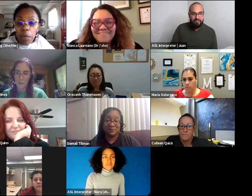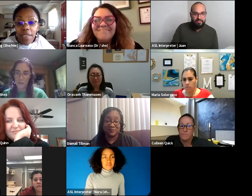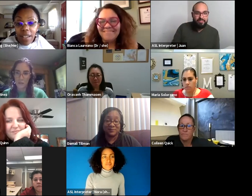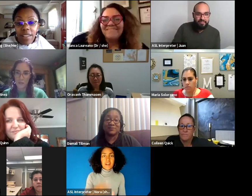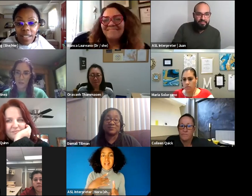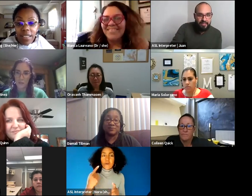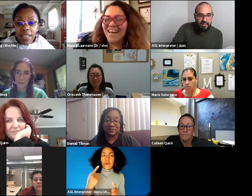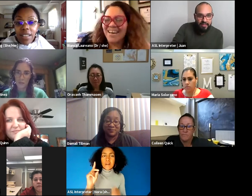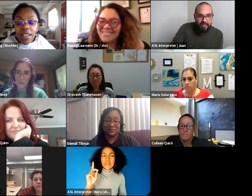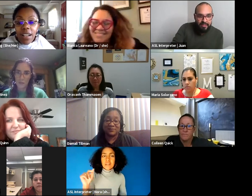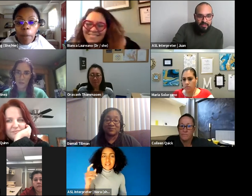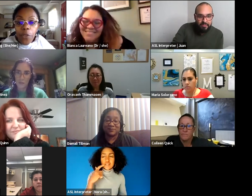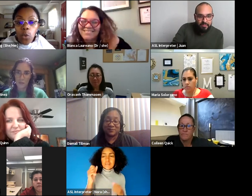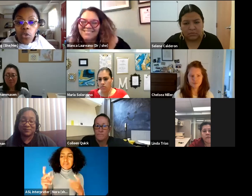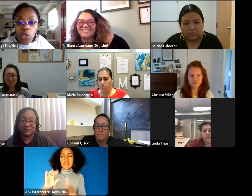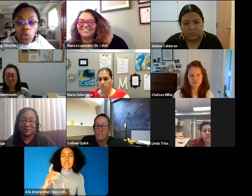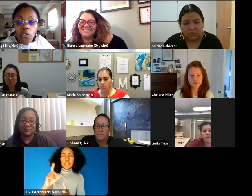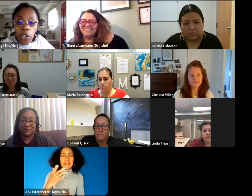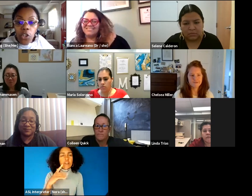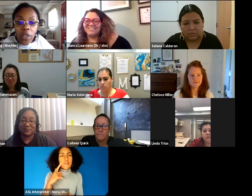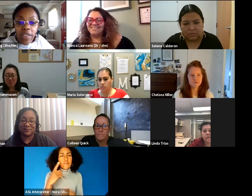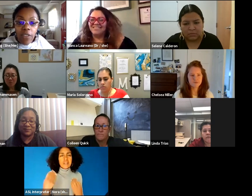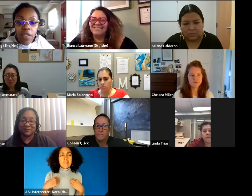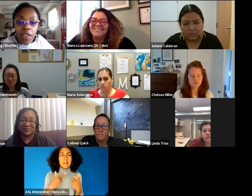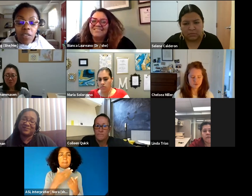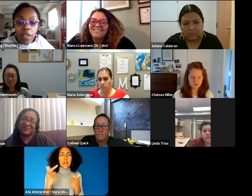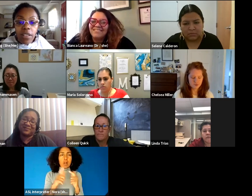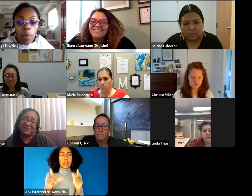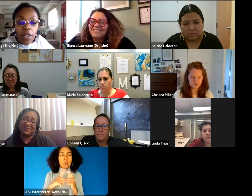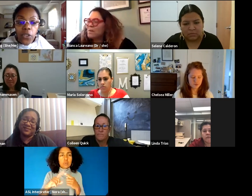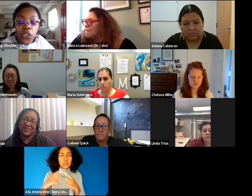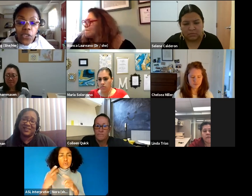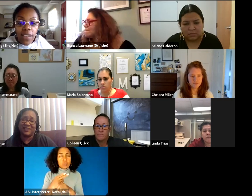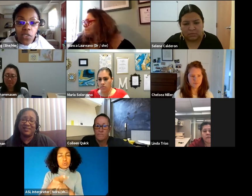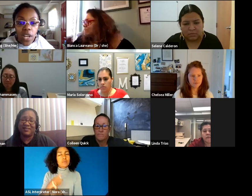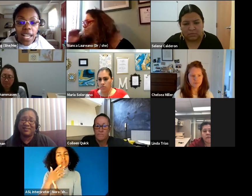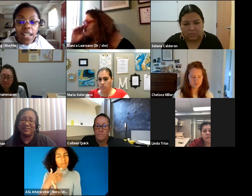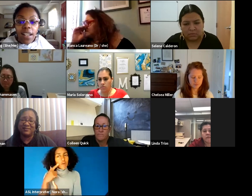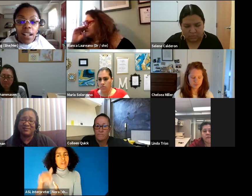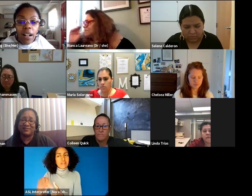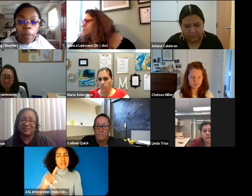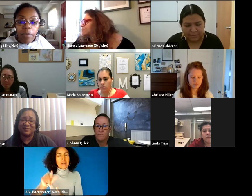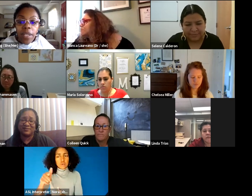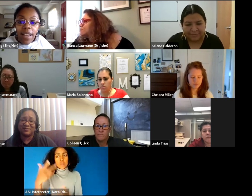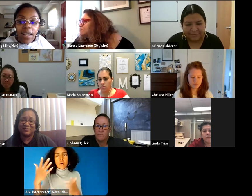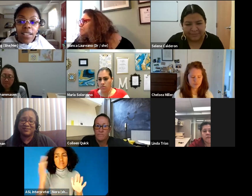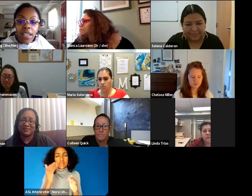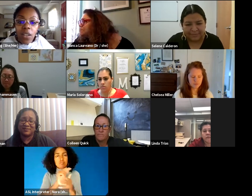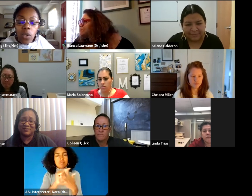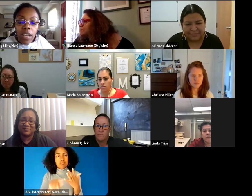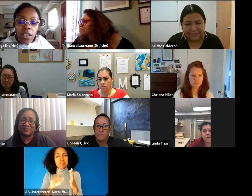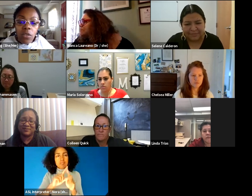you for naming that, Dana. You were familiar with several of the disability models, so that's great. But